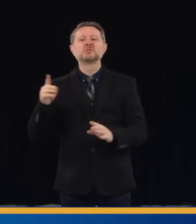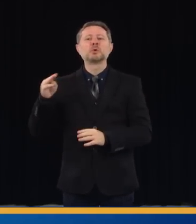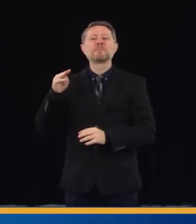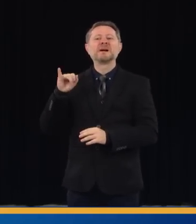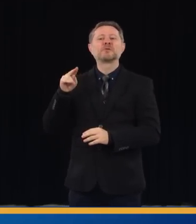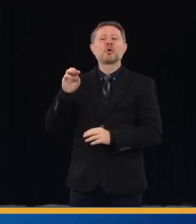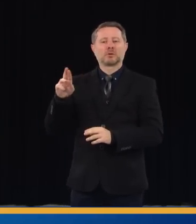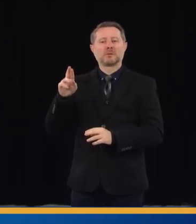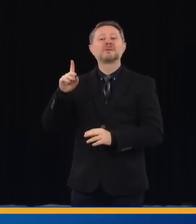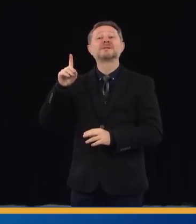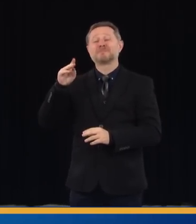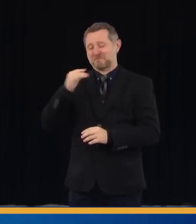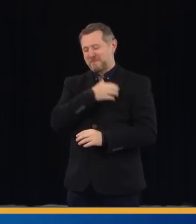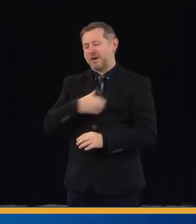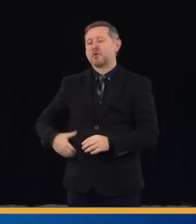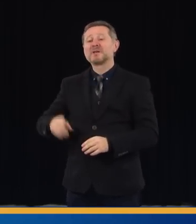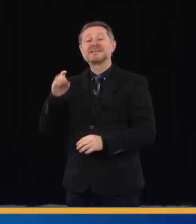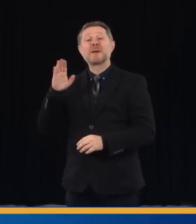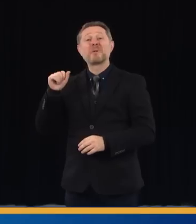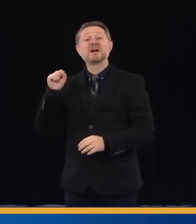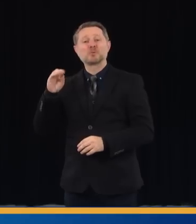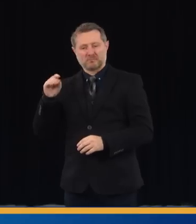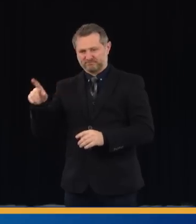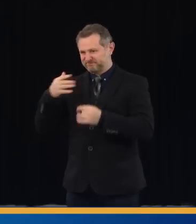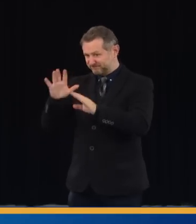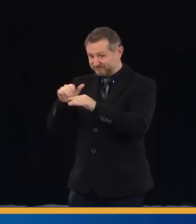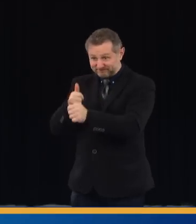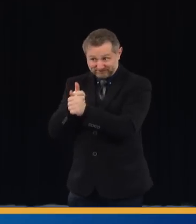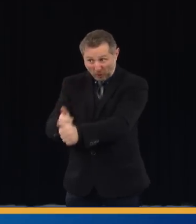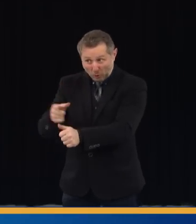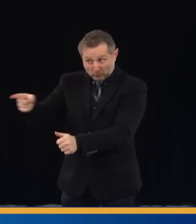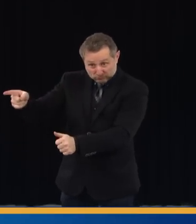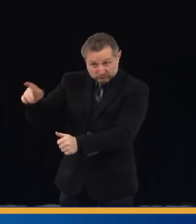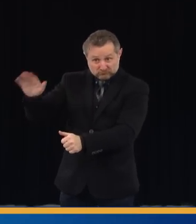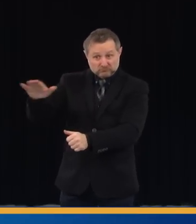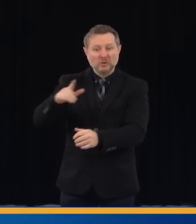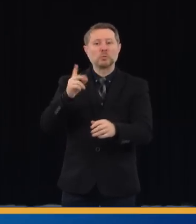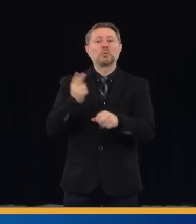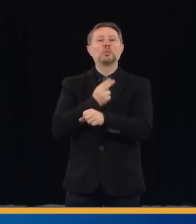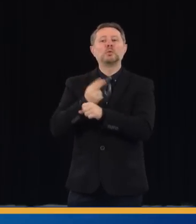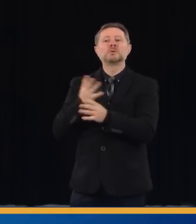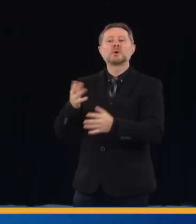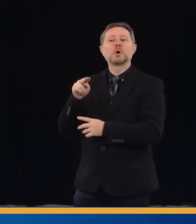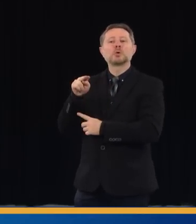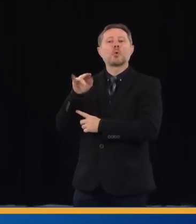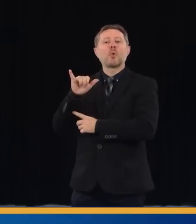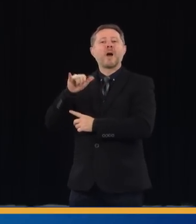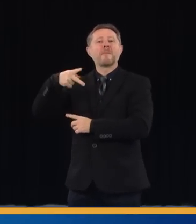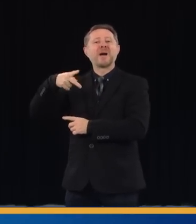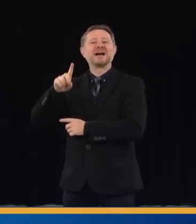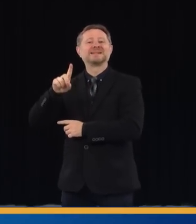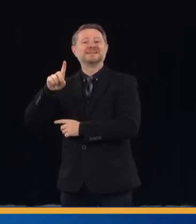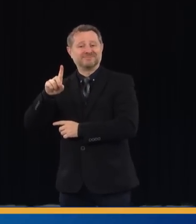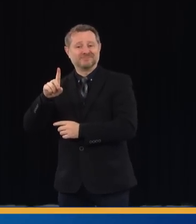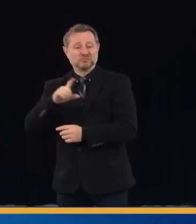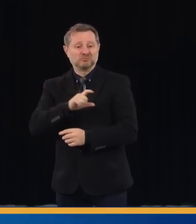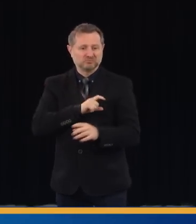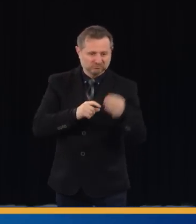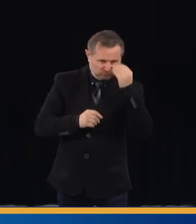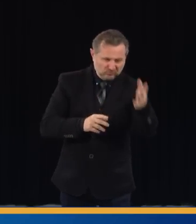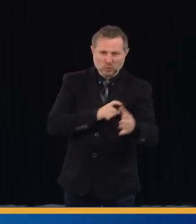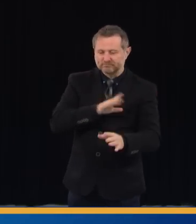going to try to use the NYPD to enforce compliance, social distancing